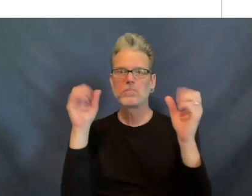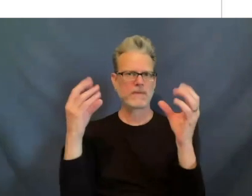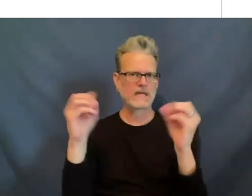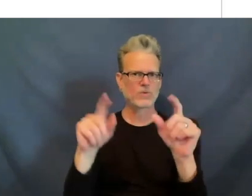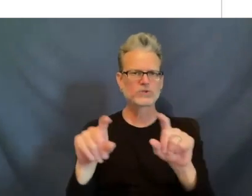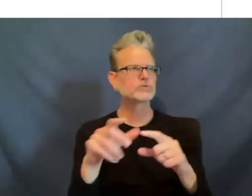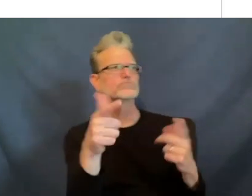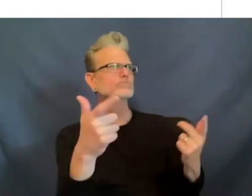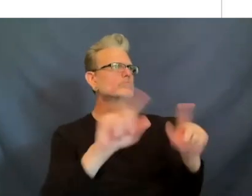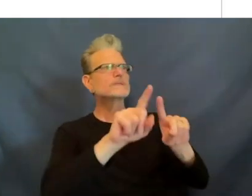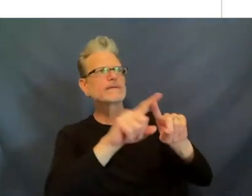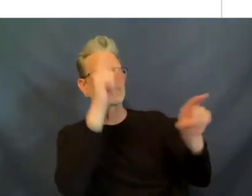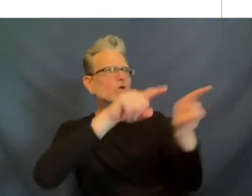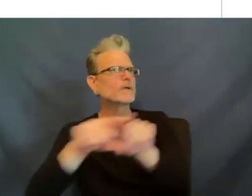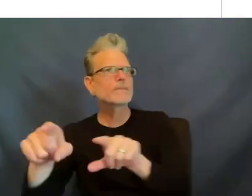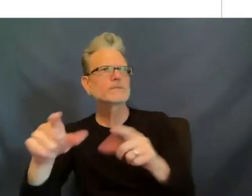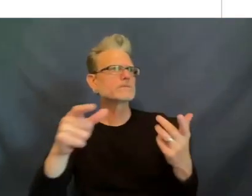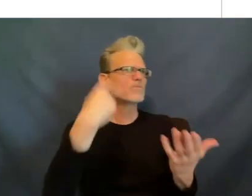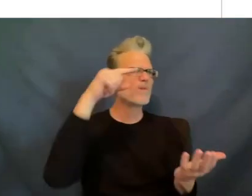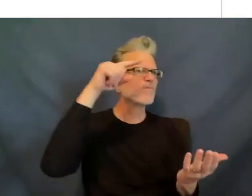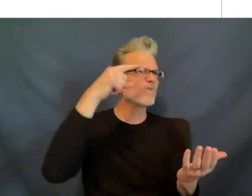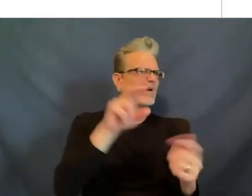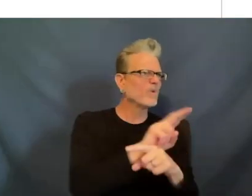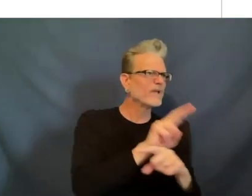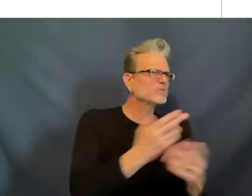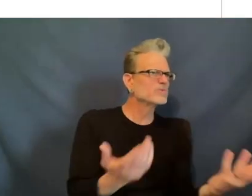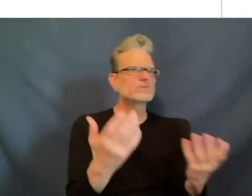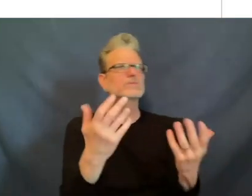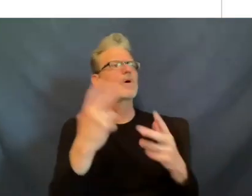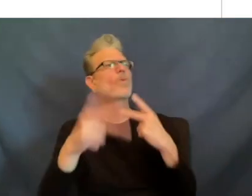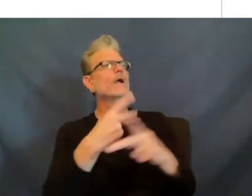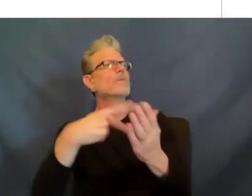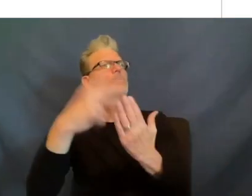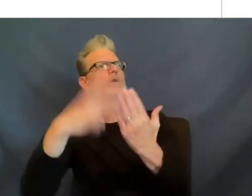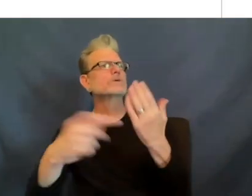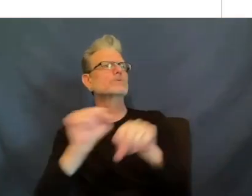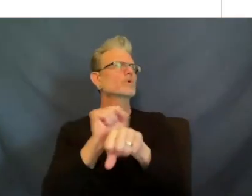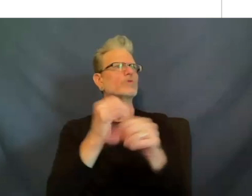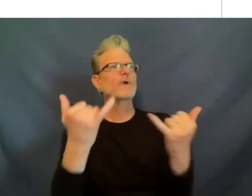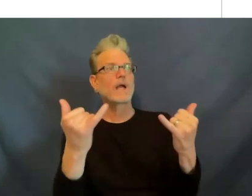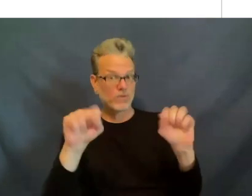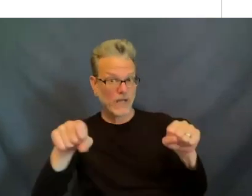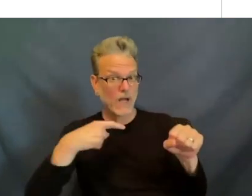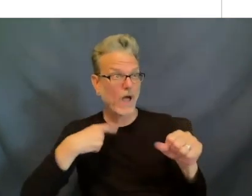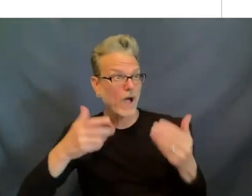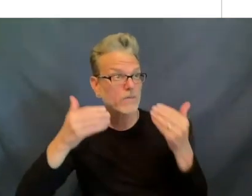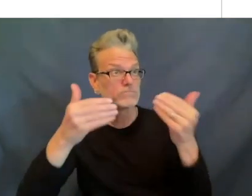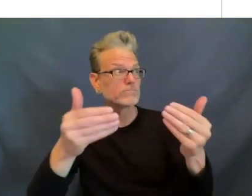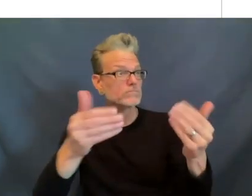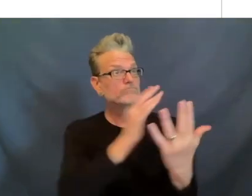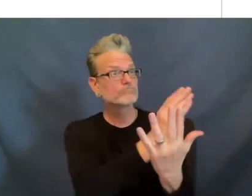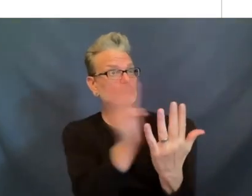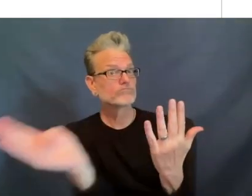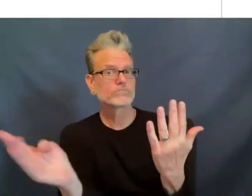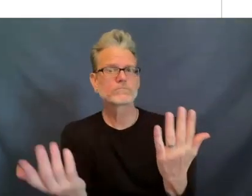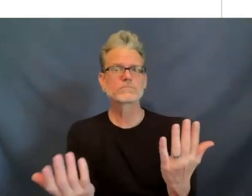are all the different agreements? What are they used for? What type of projects or work can I really move forward through these tools? So that's what